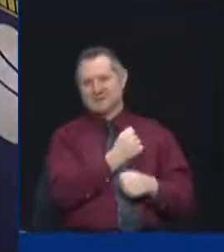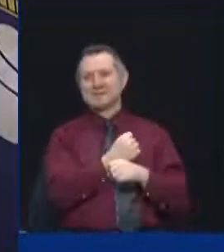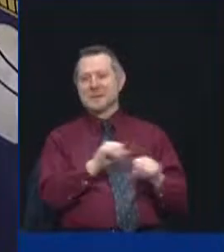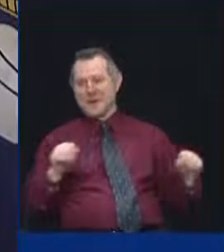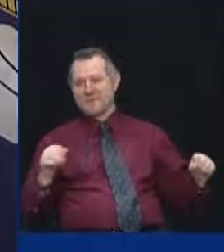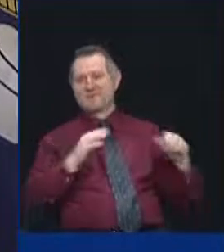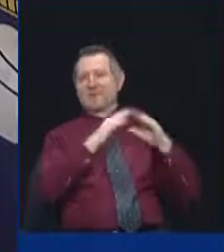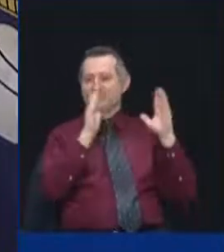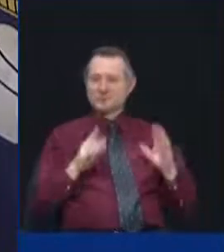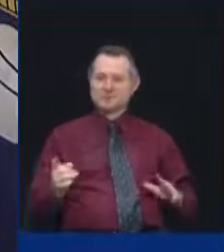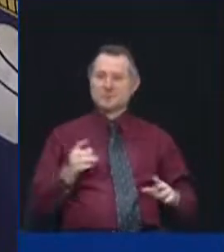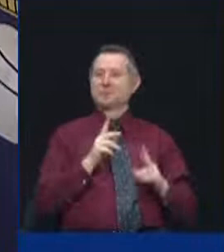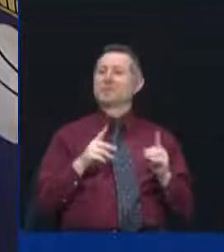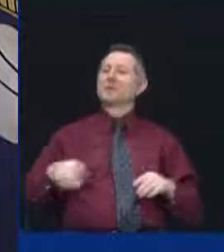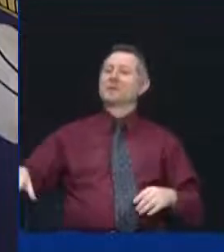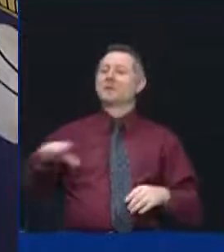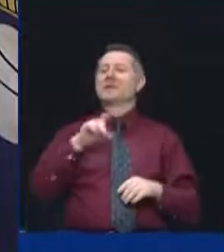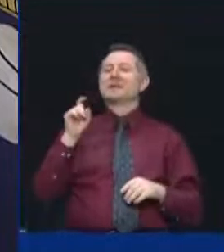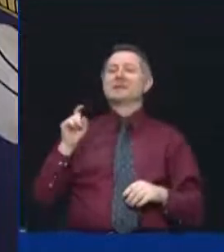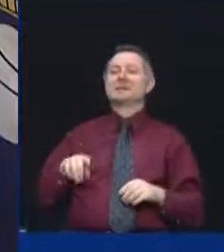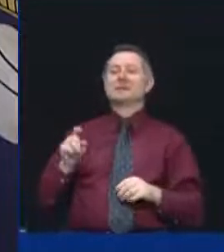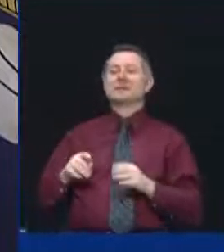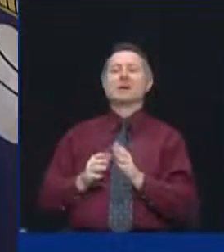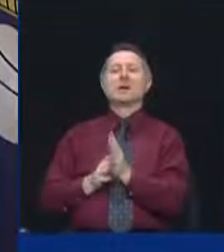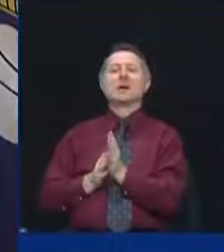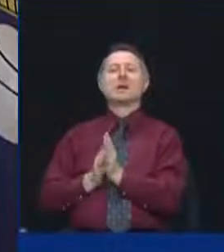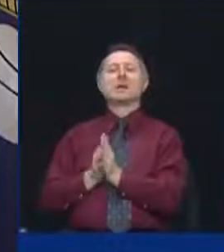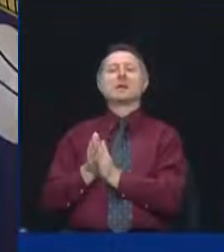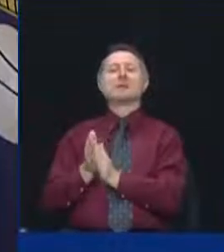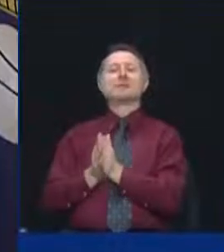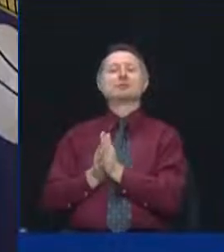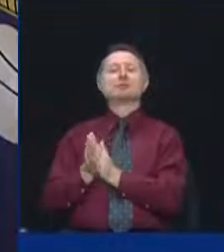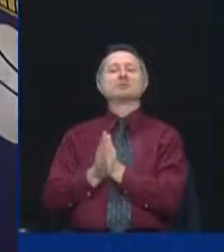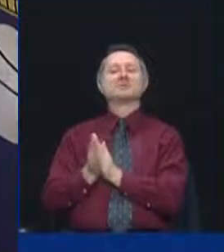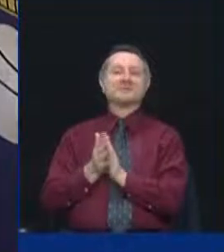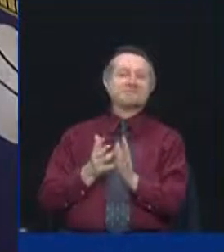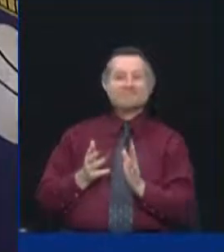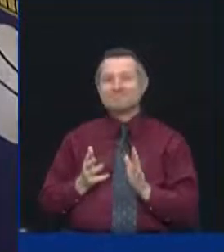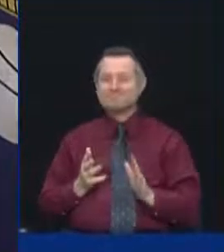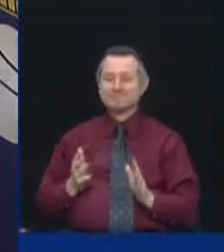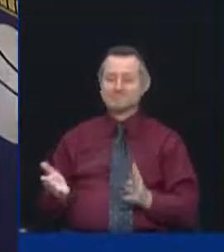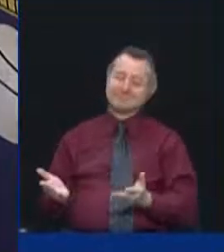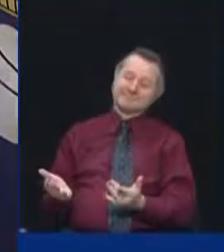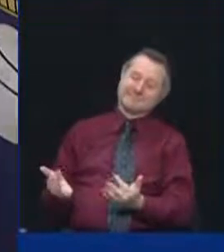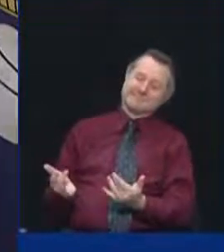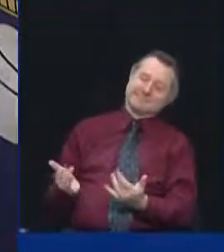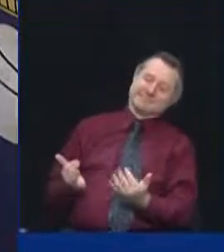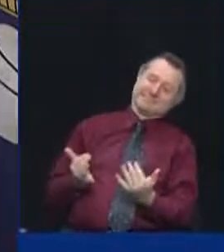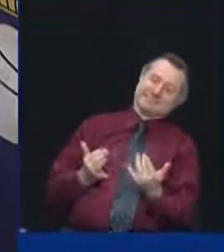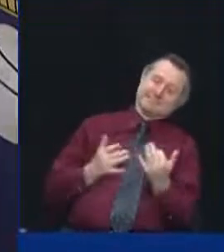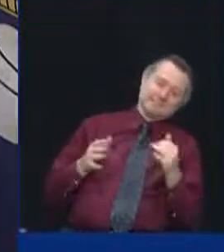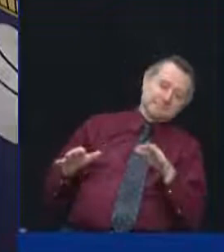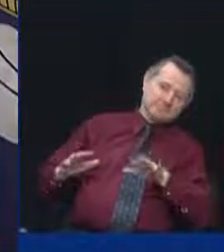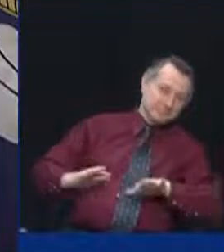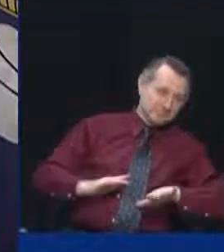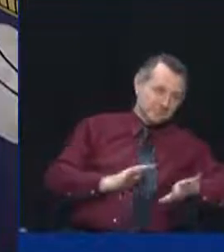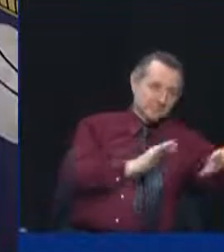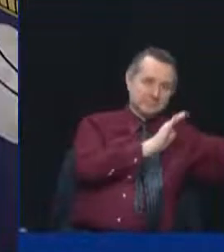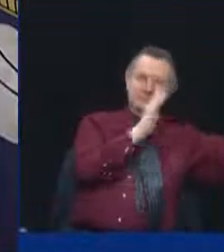need incentives to leave the subway and support to leave the subway.